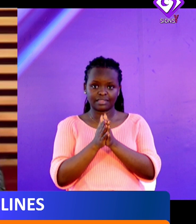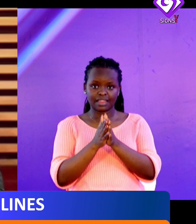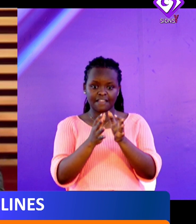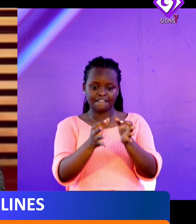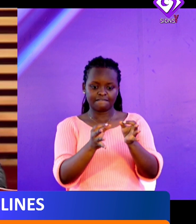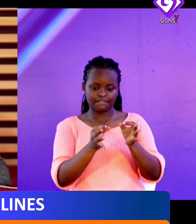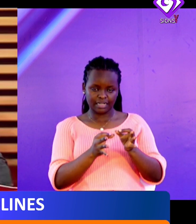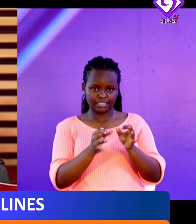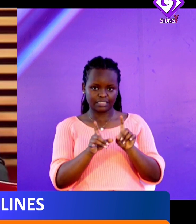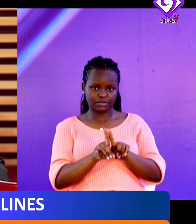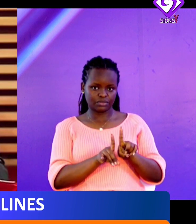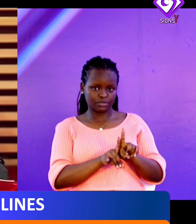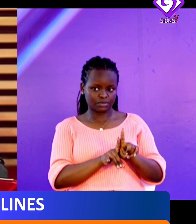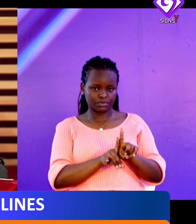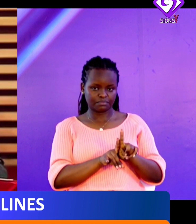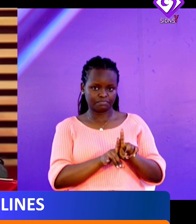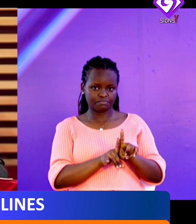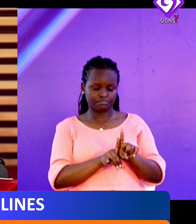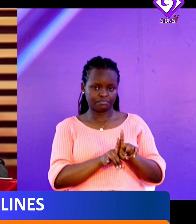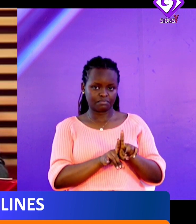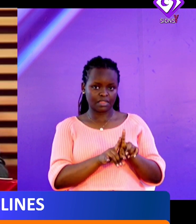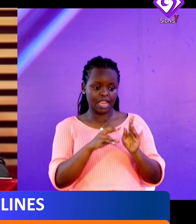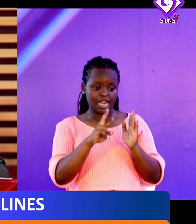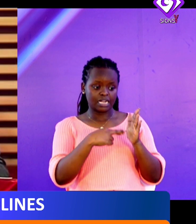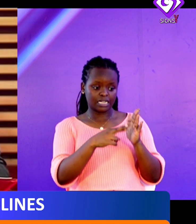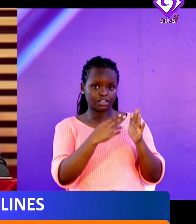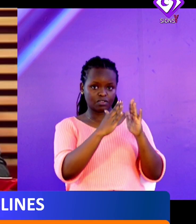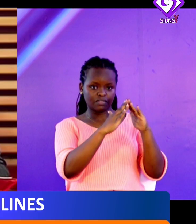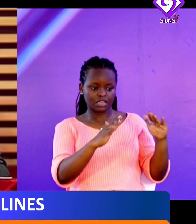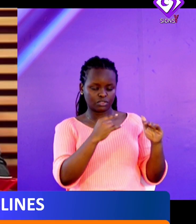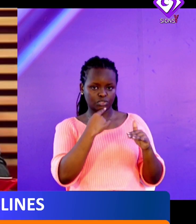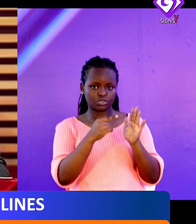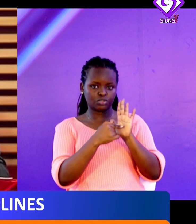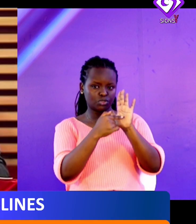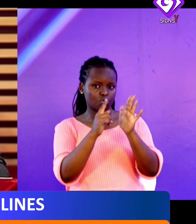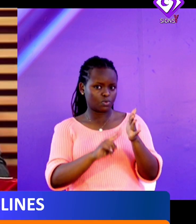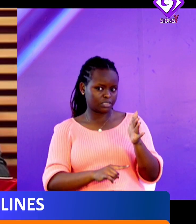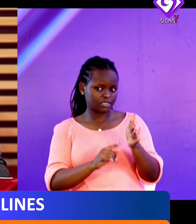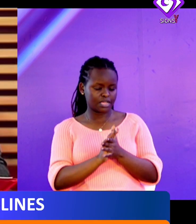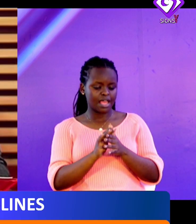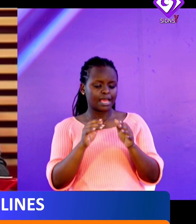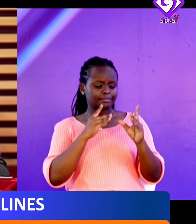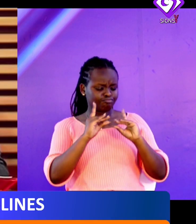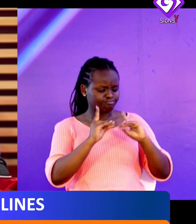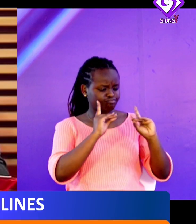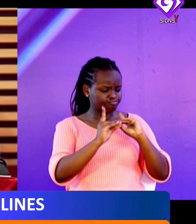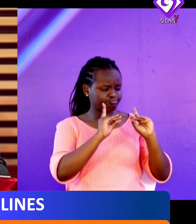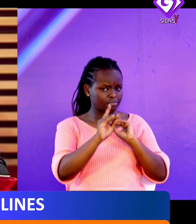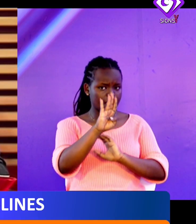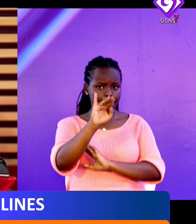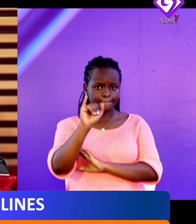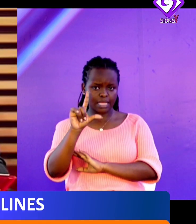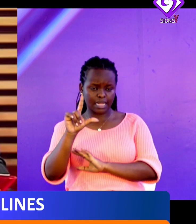financing. The record of the House reflects that after exhaustive debate, the bill and the